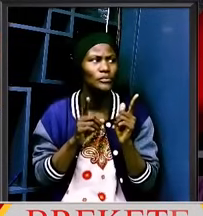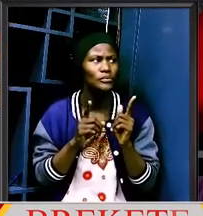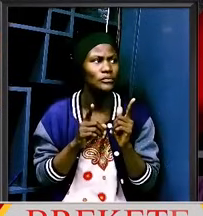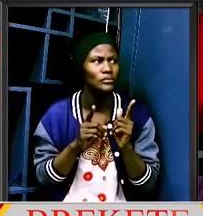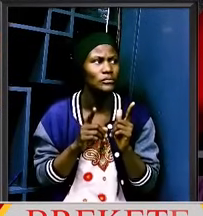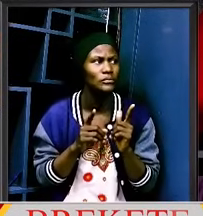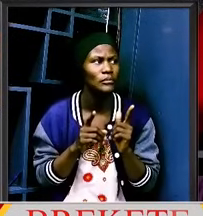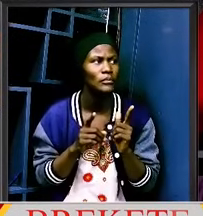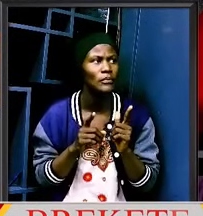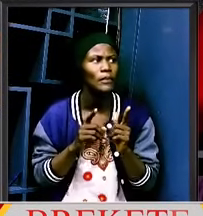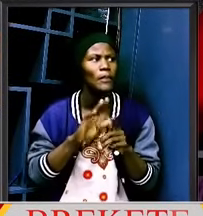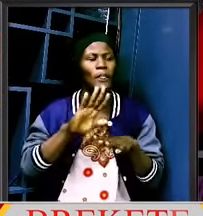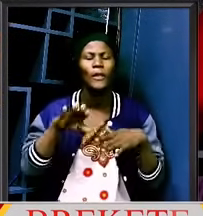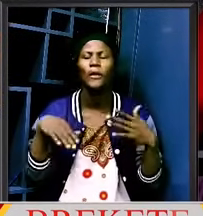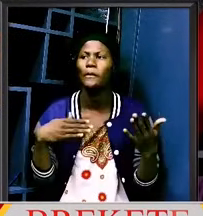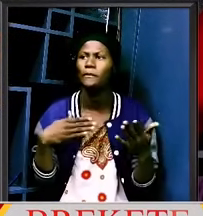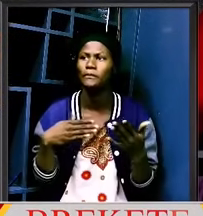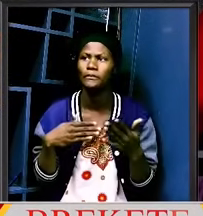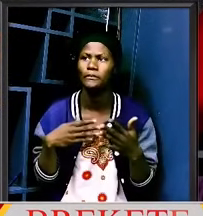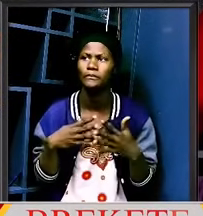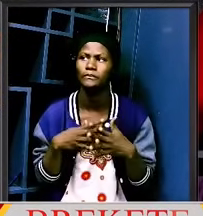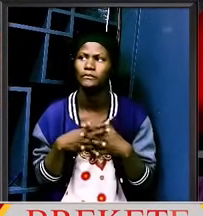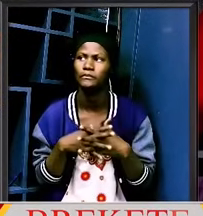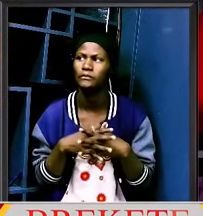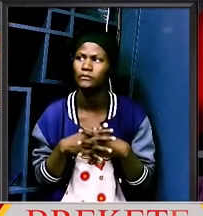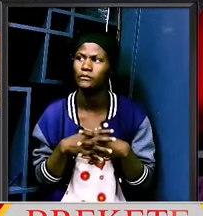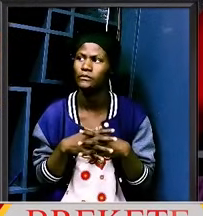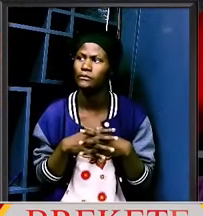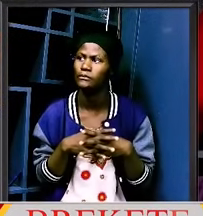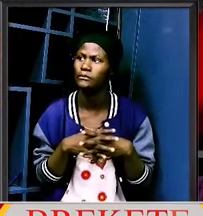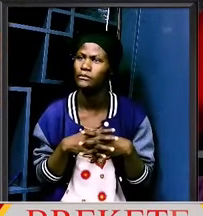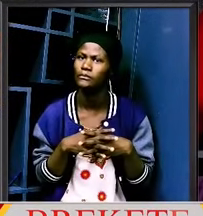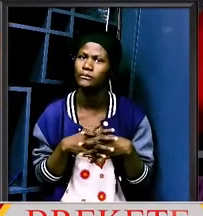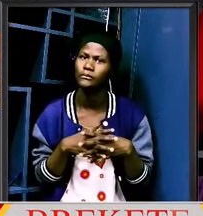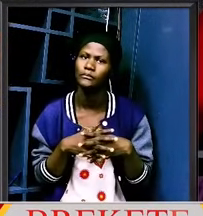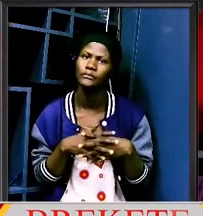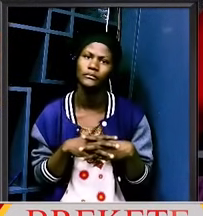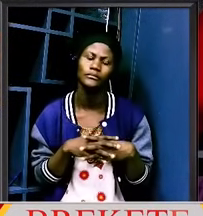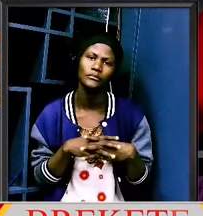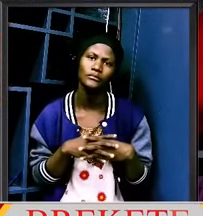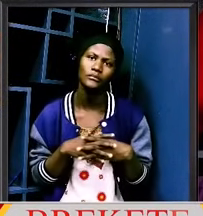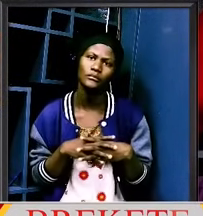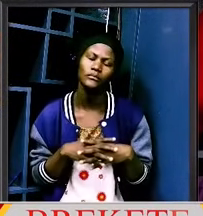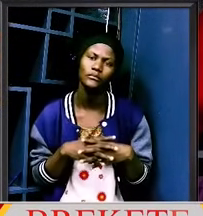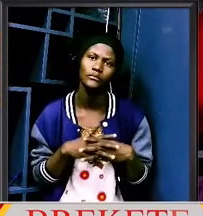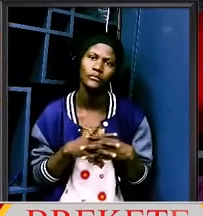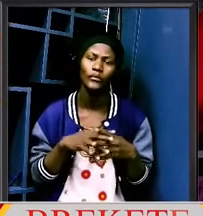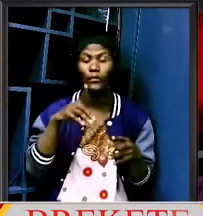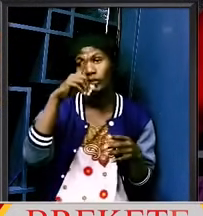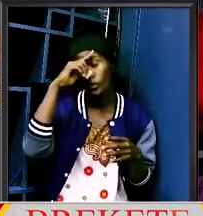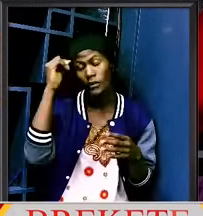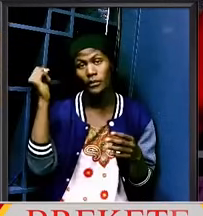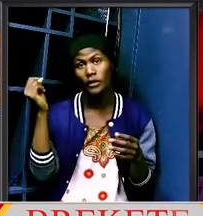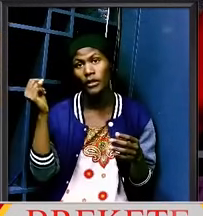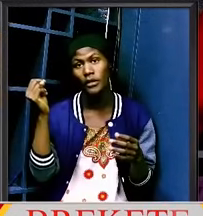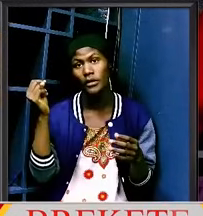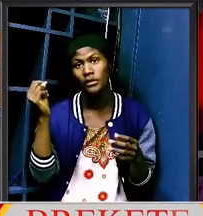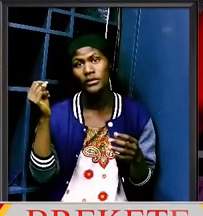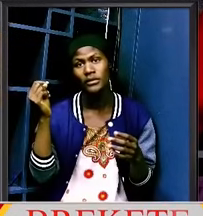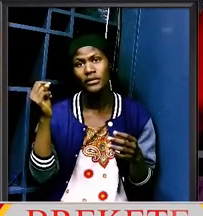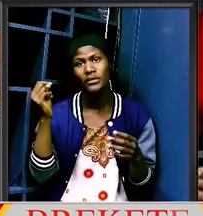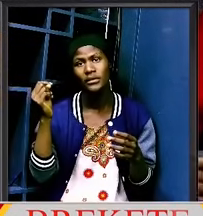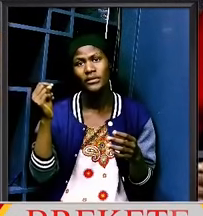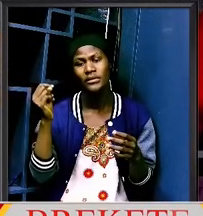Ordinary also inform DSS. Mm-hmm. So I'll be of the opinion, my president, because it don't become